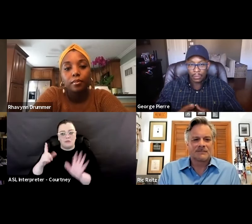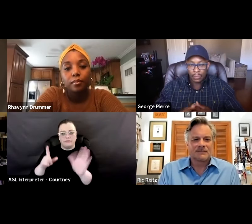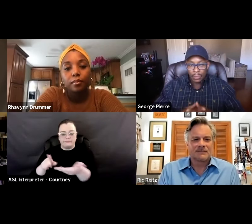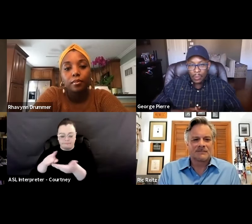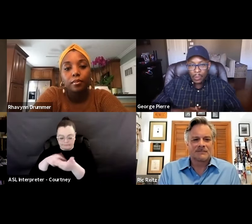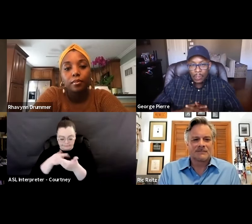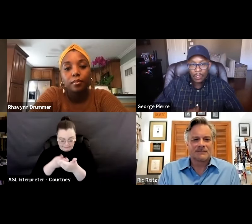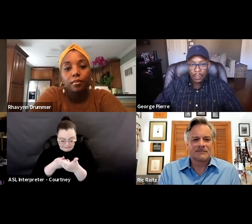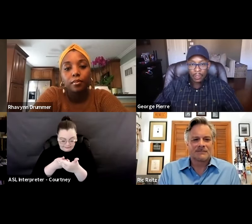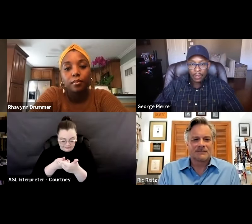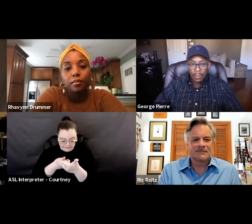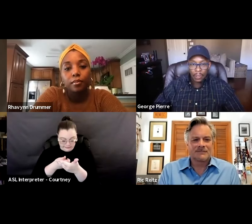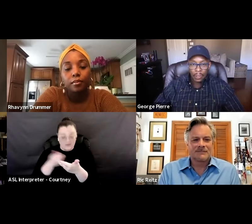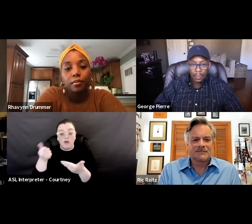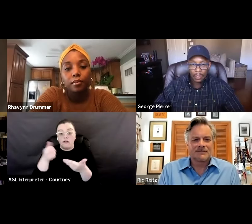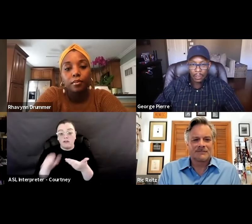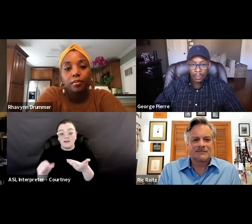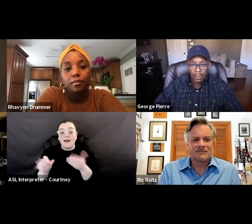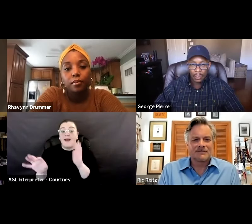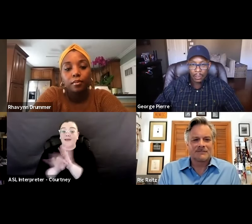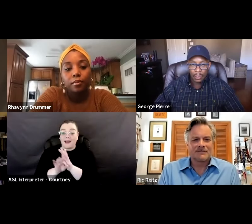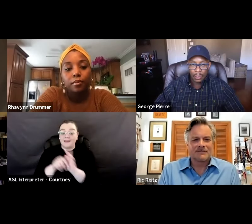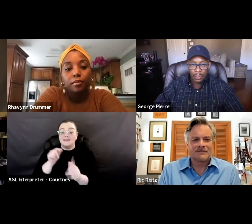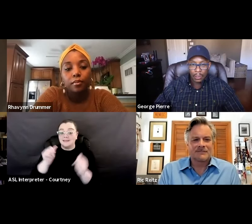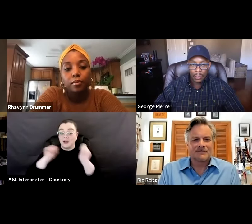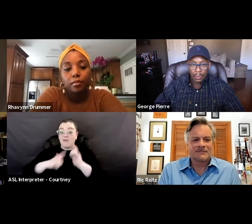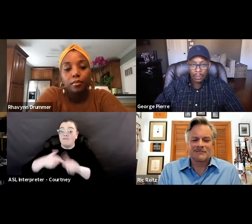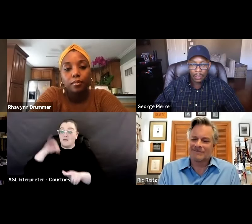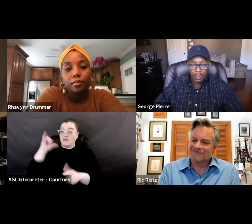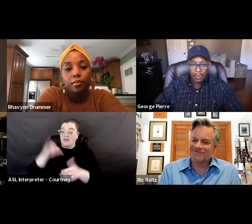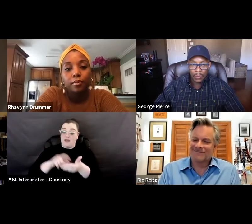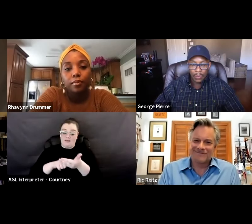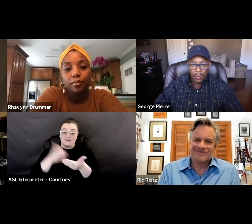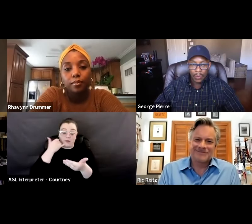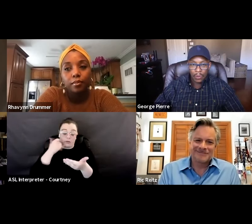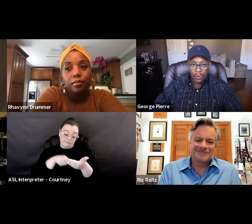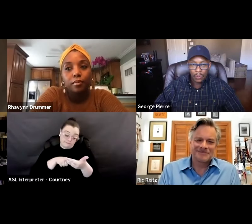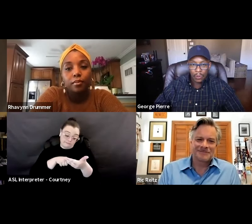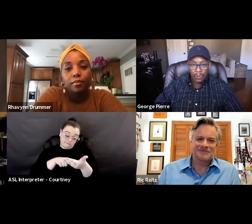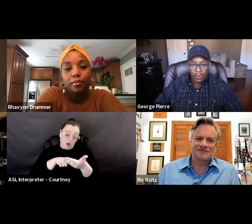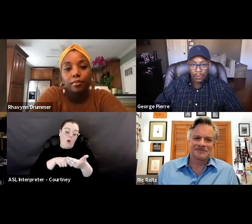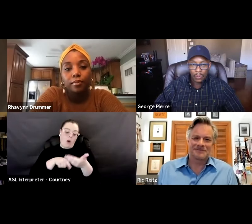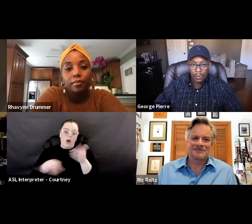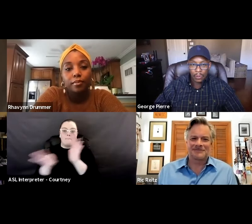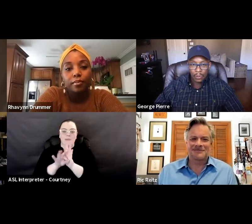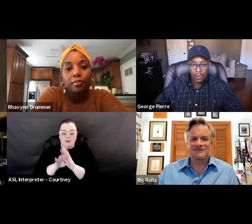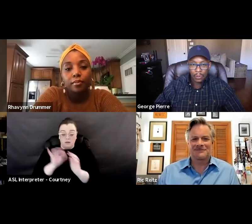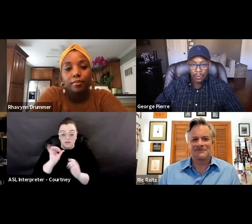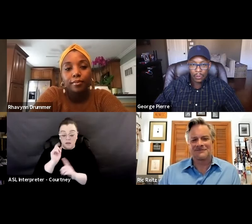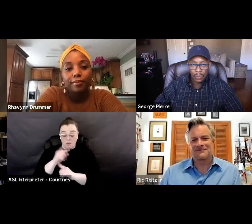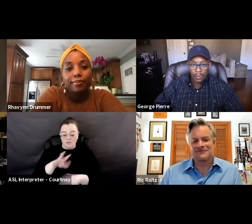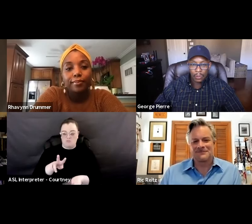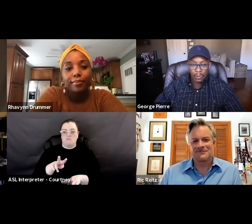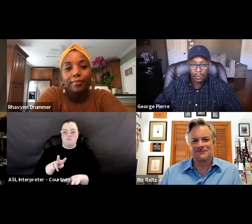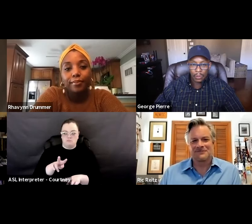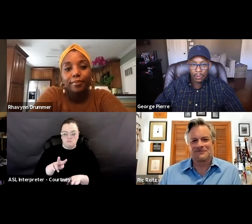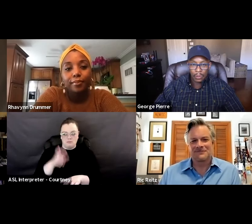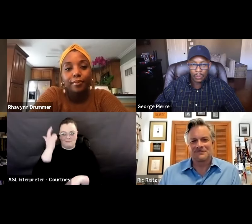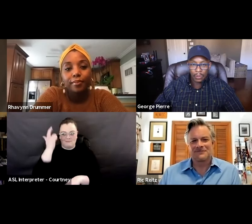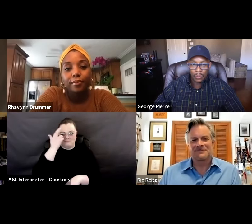in 2010 and cast the actor from that cell phone. And it was at that moment I realized, wow, the